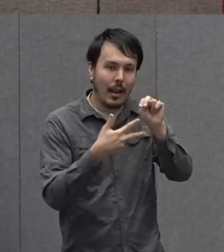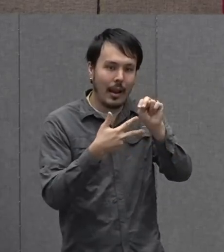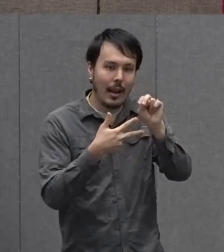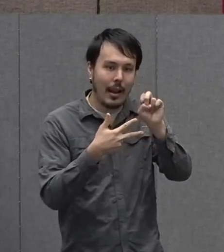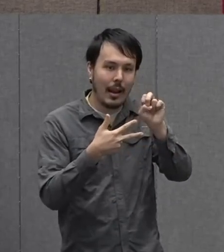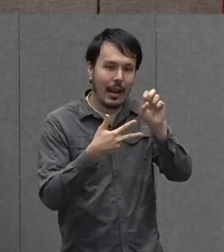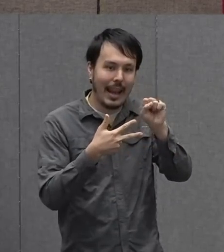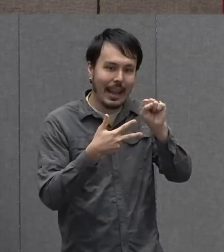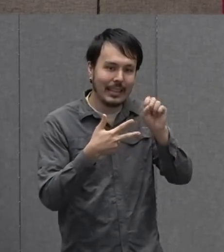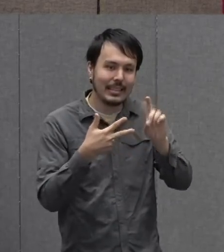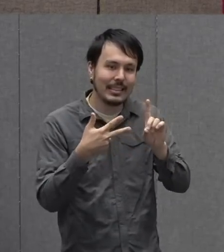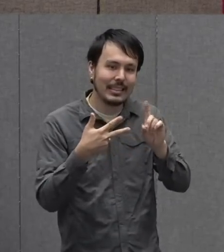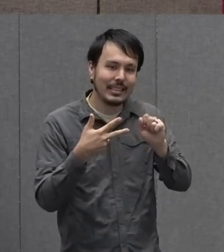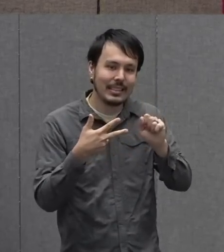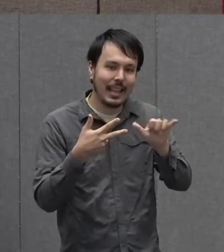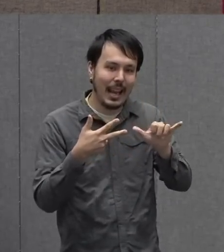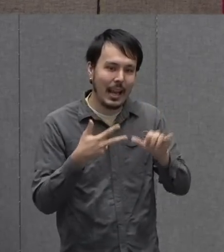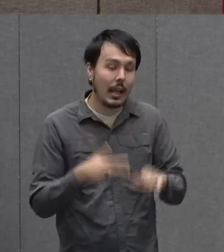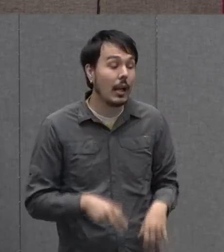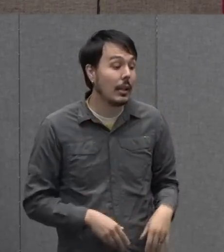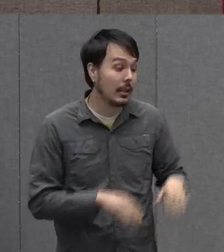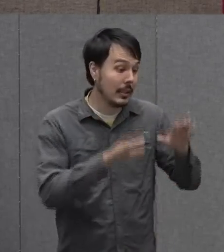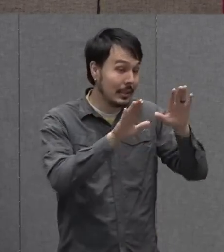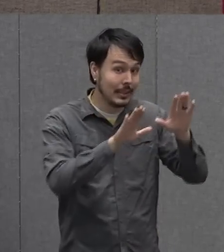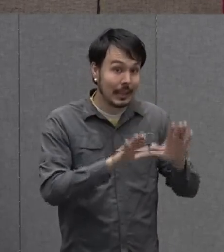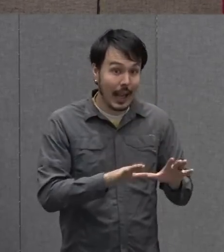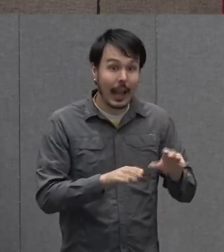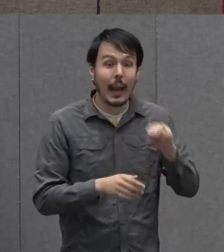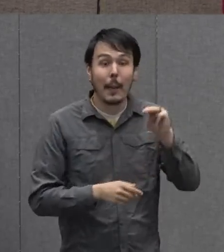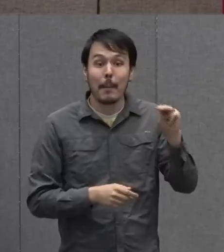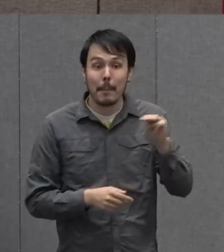Sunday, Monday, Tuesday, Wednesday.